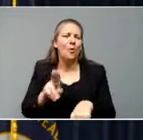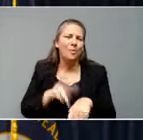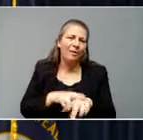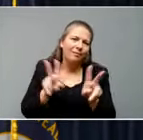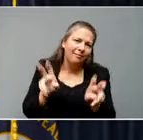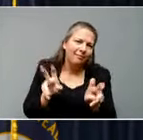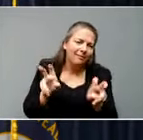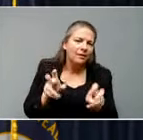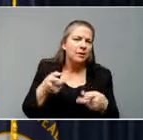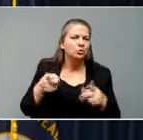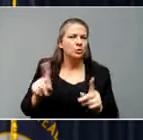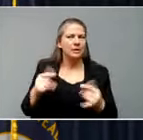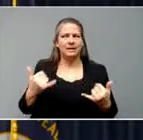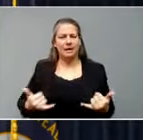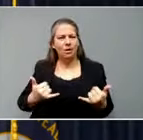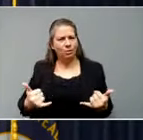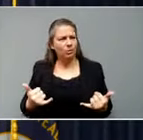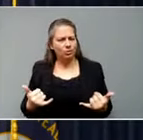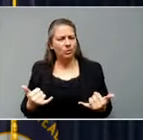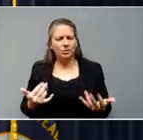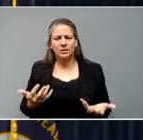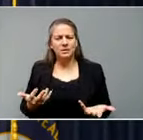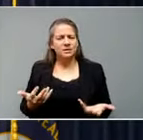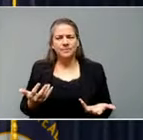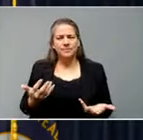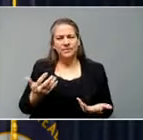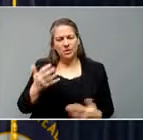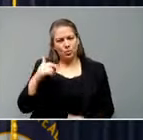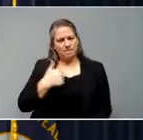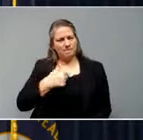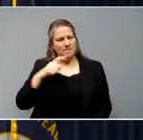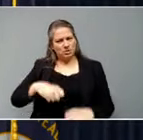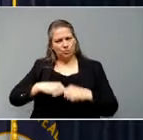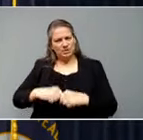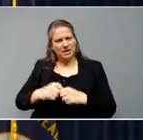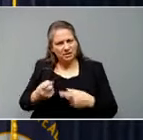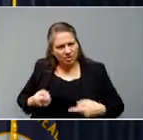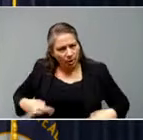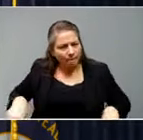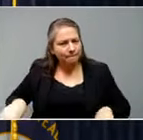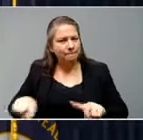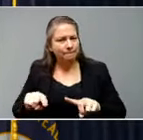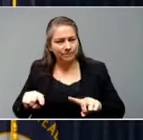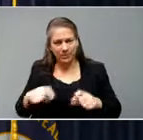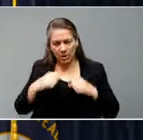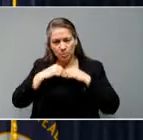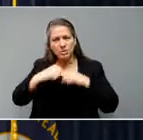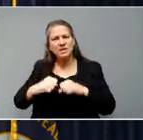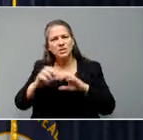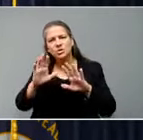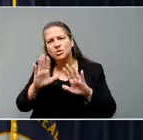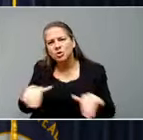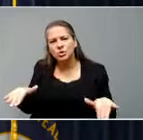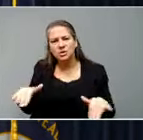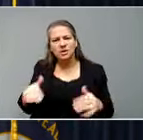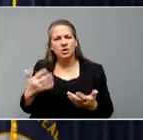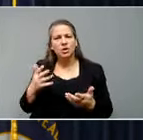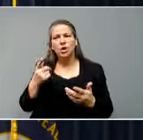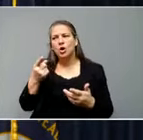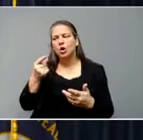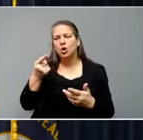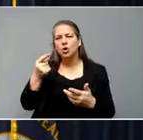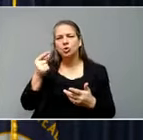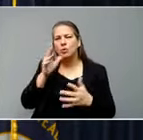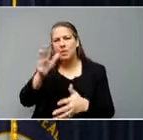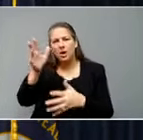these times, and it's how we protect those around us. It's how we protect those kids grandparents, the folks that come into